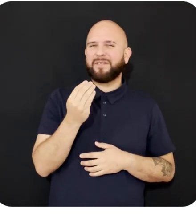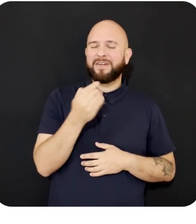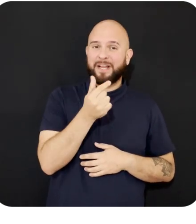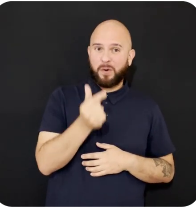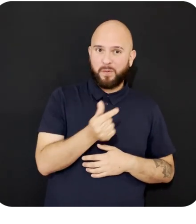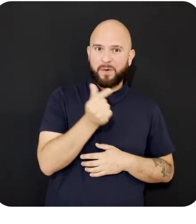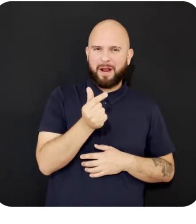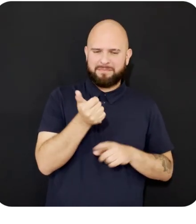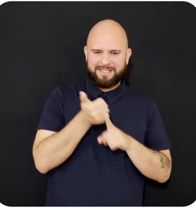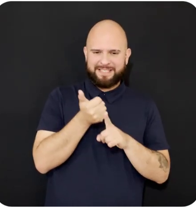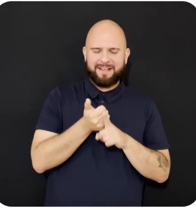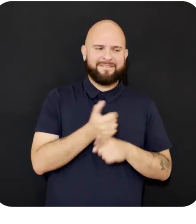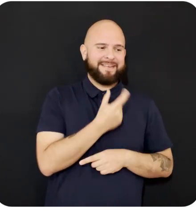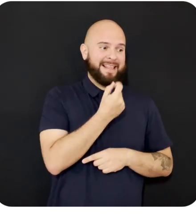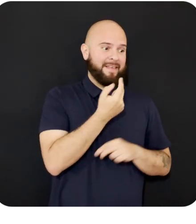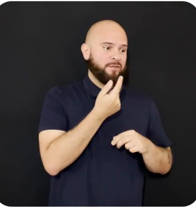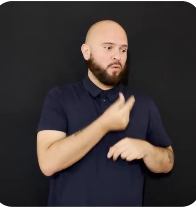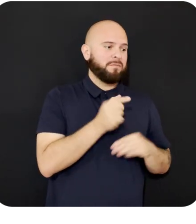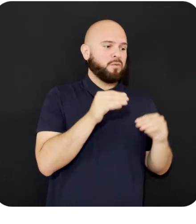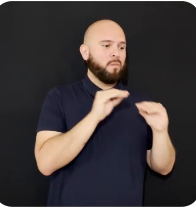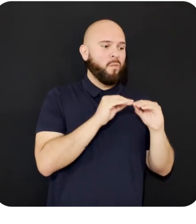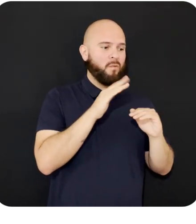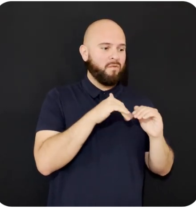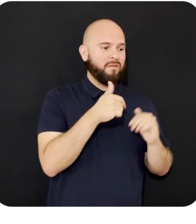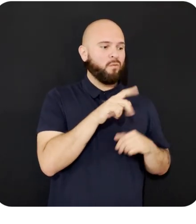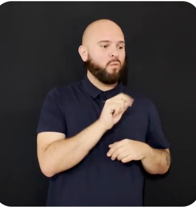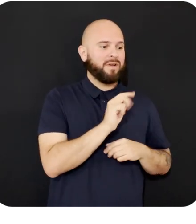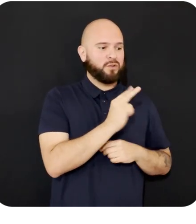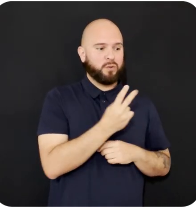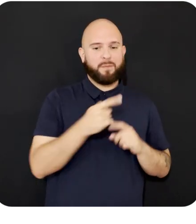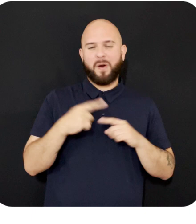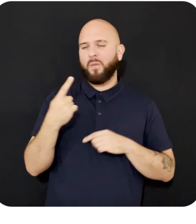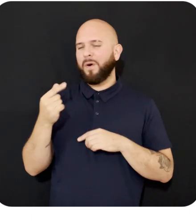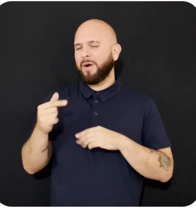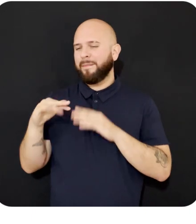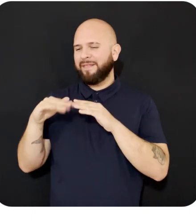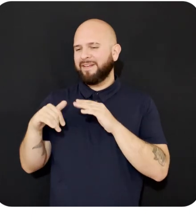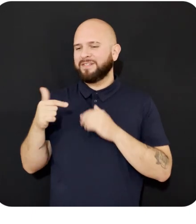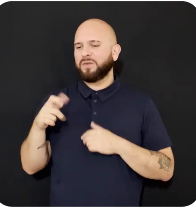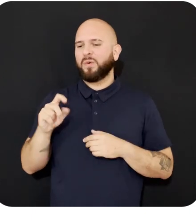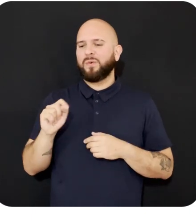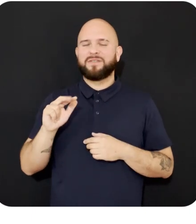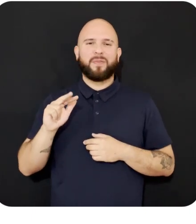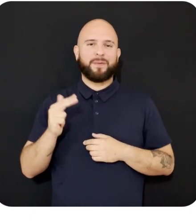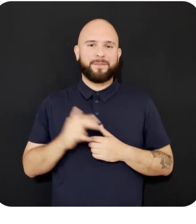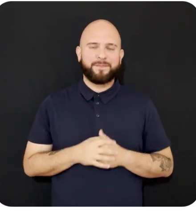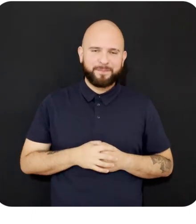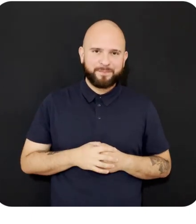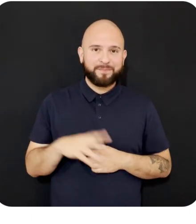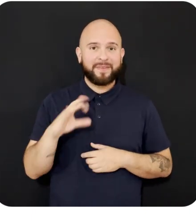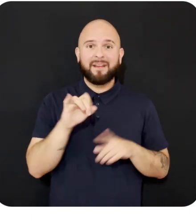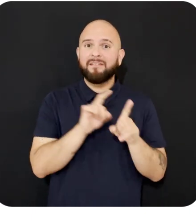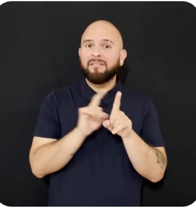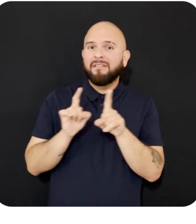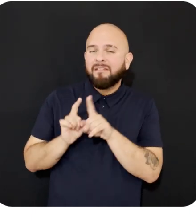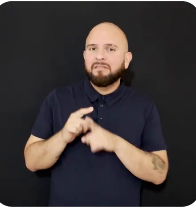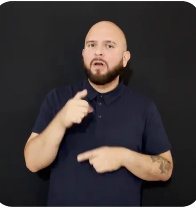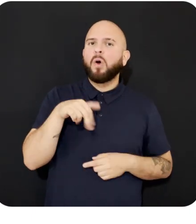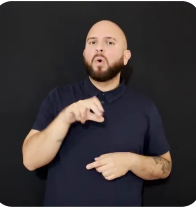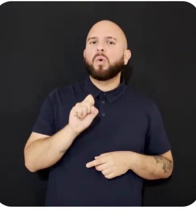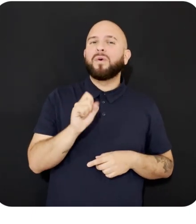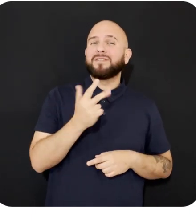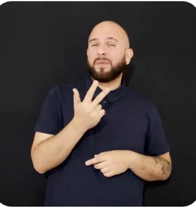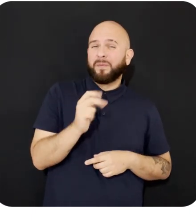514 grams is 11 grams more than the Quest 2 and 1 gram less than the Quest 3. In addition, while the